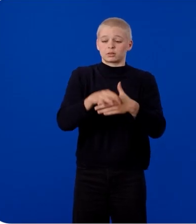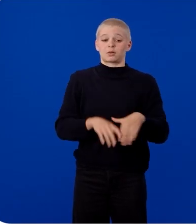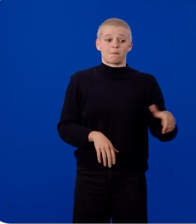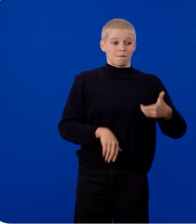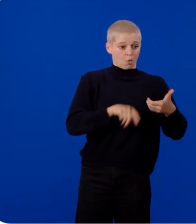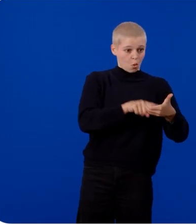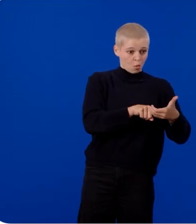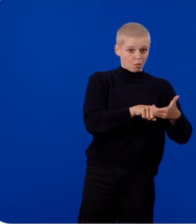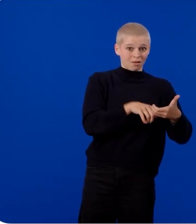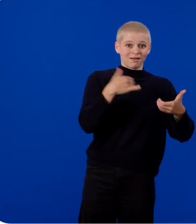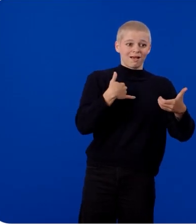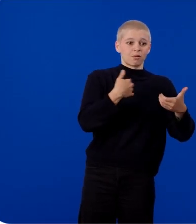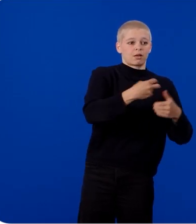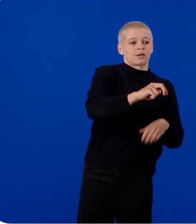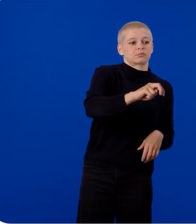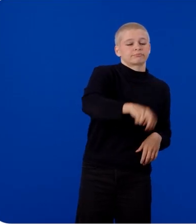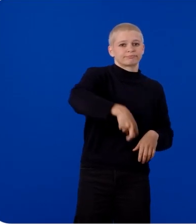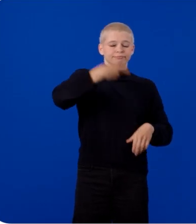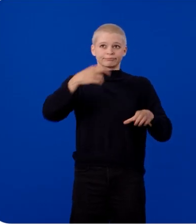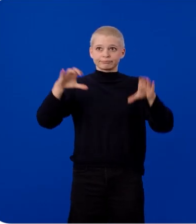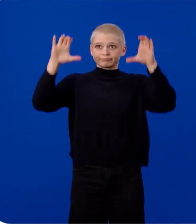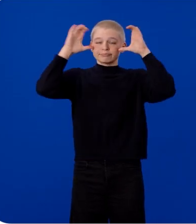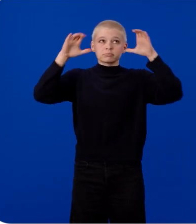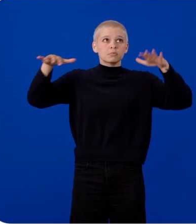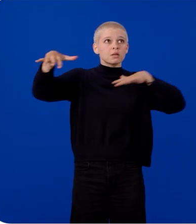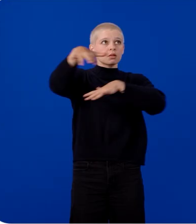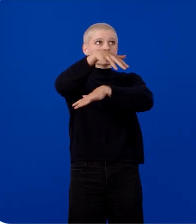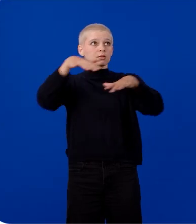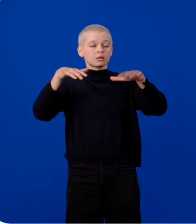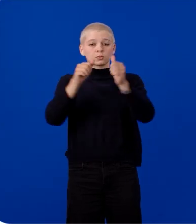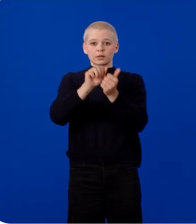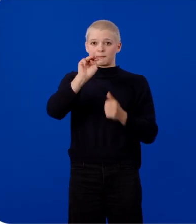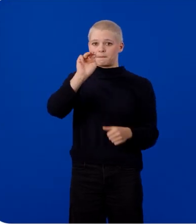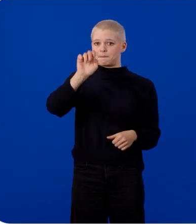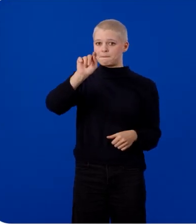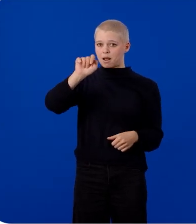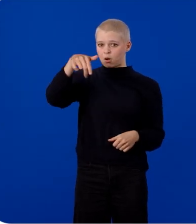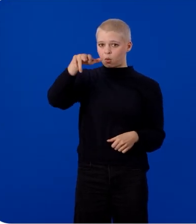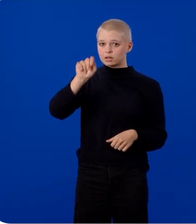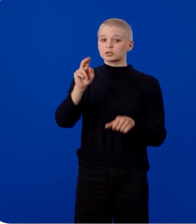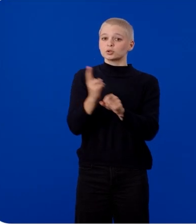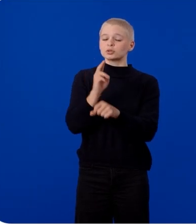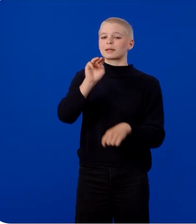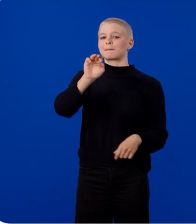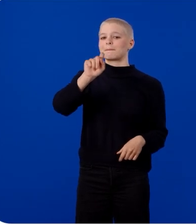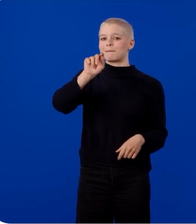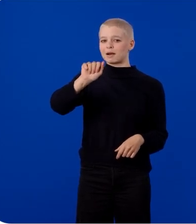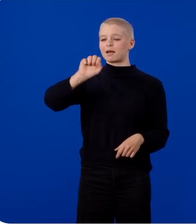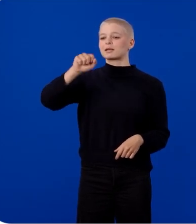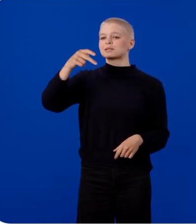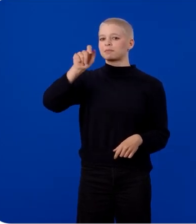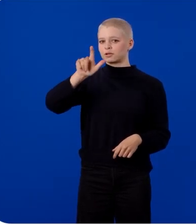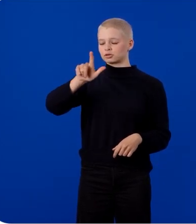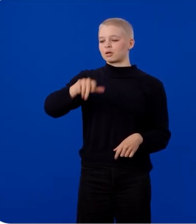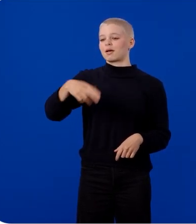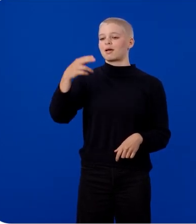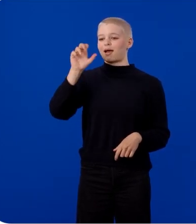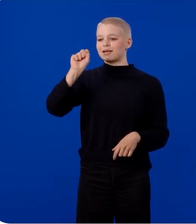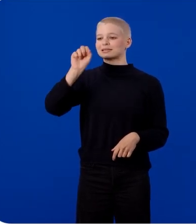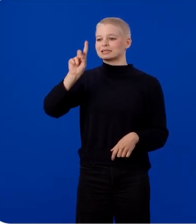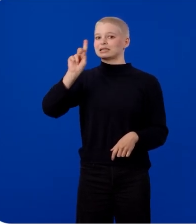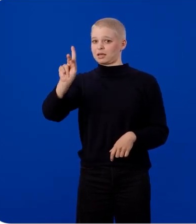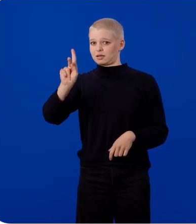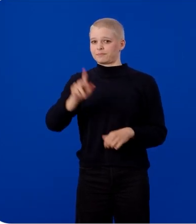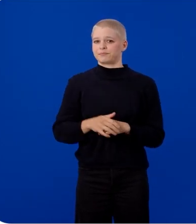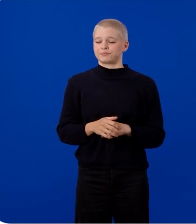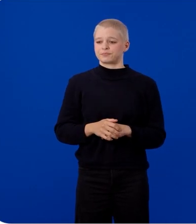mobile experiences and spatialize it for MetaQuest using Meta Spatial SDK. This framework enables Android